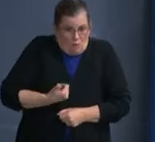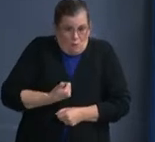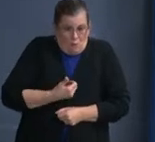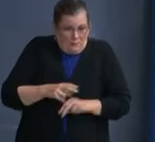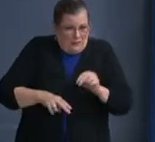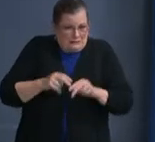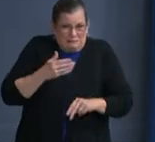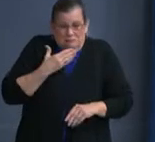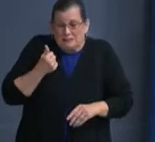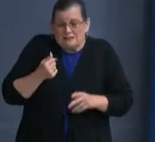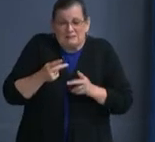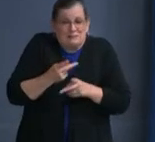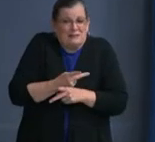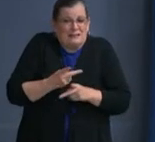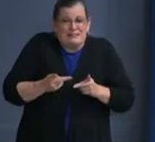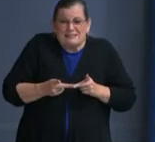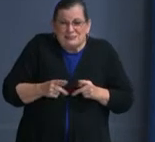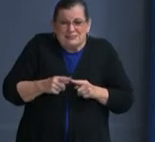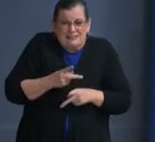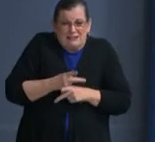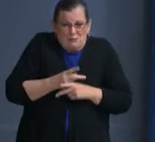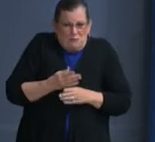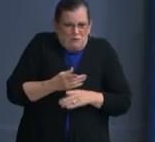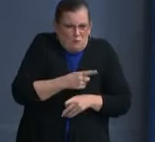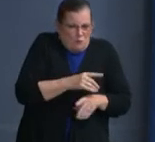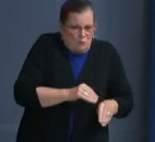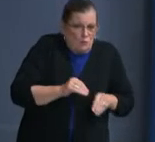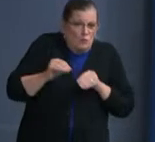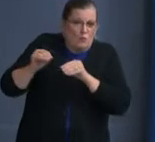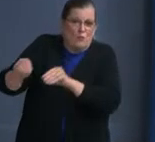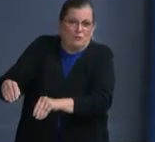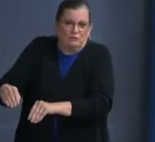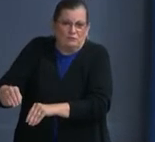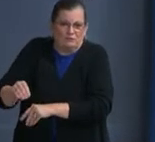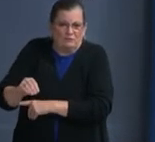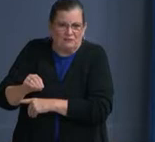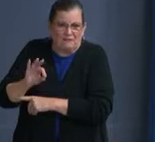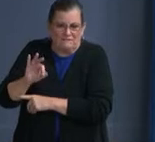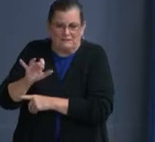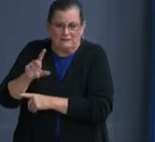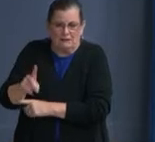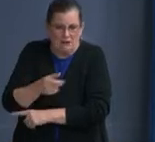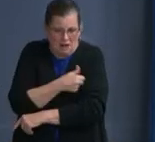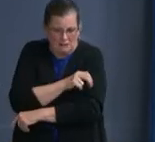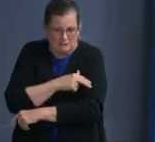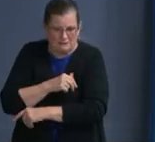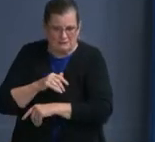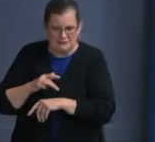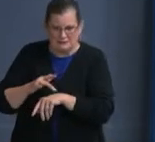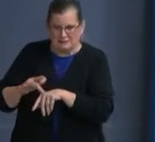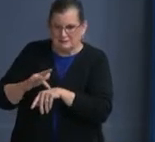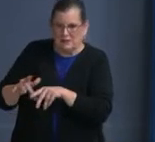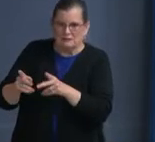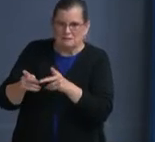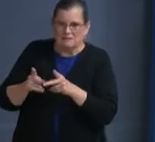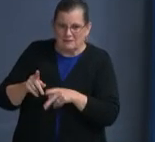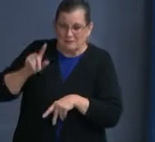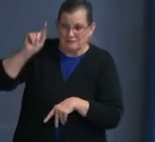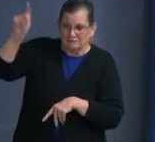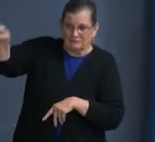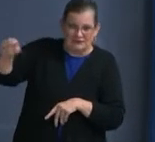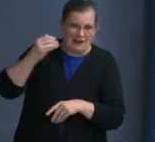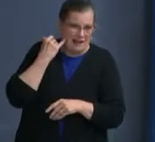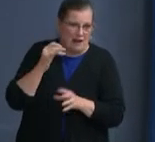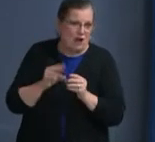to care for patients before you move to what we call field hospitals, right? Setting up space outside the hospital in the parking lot, building